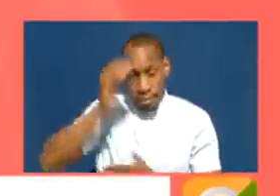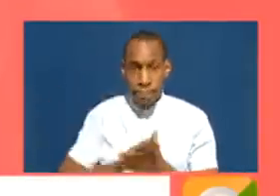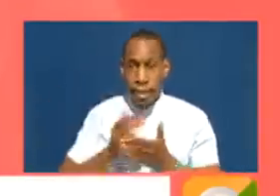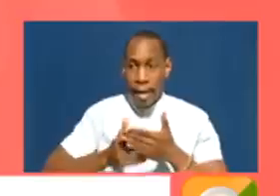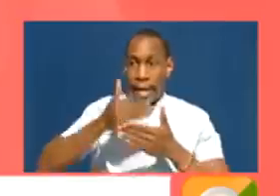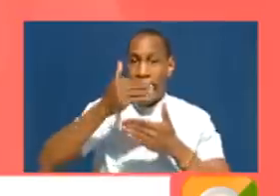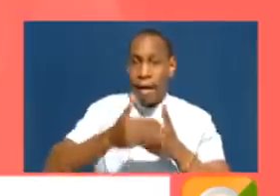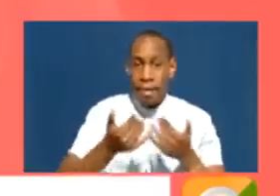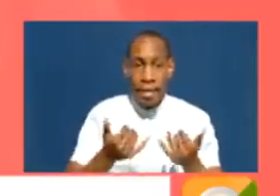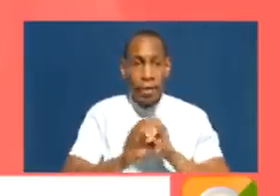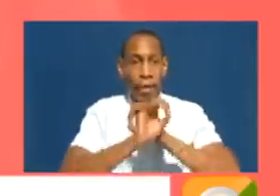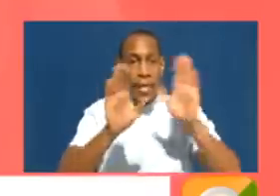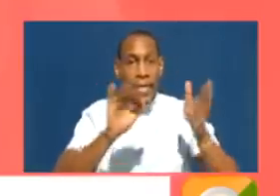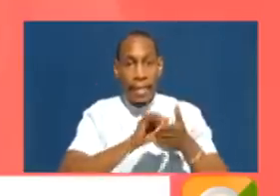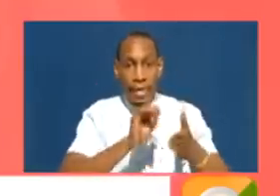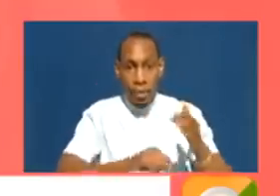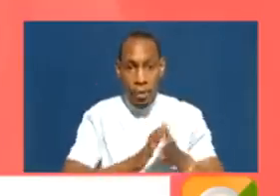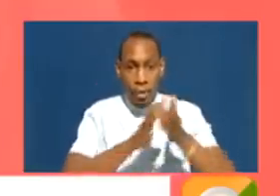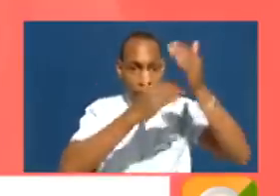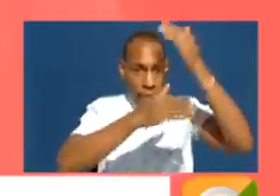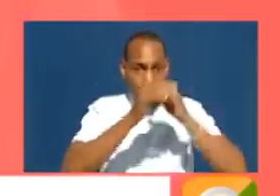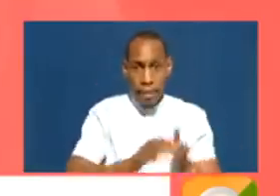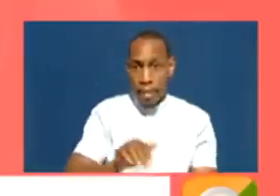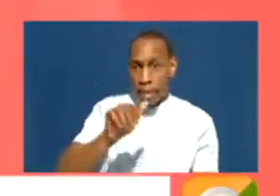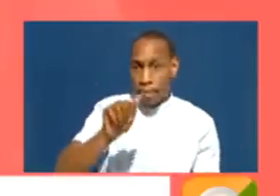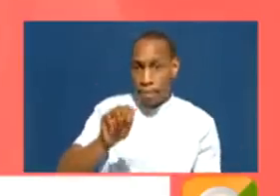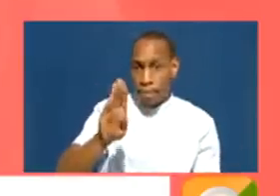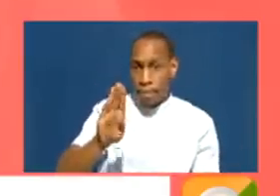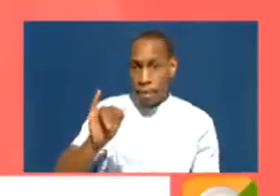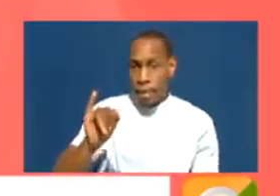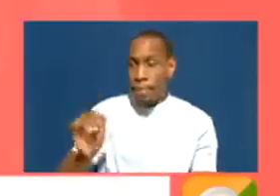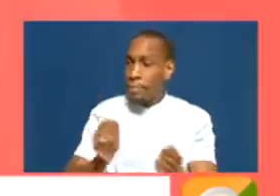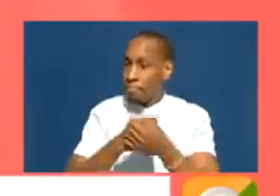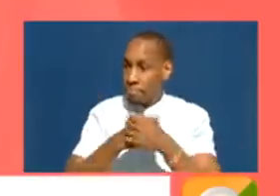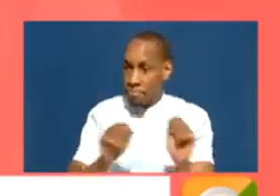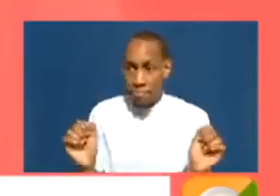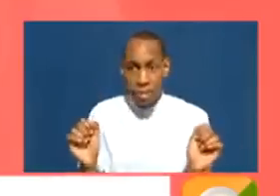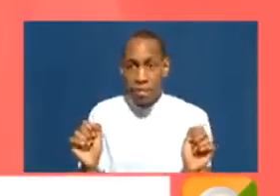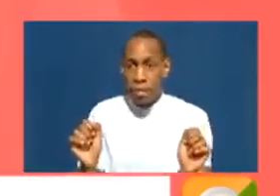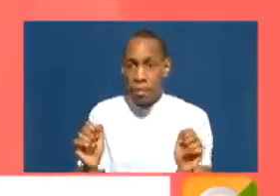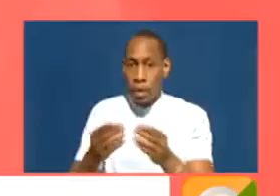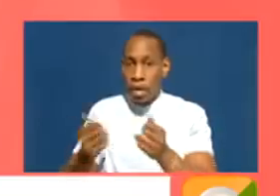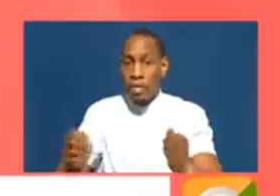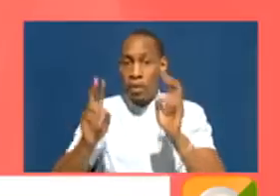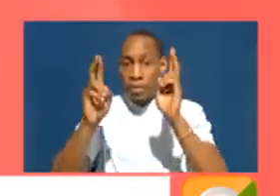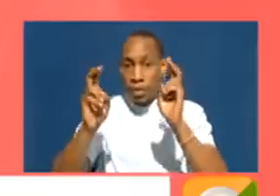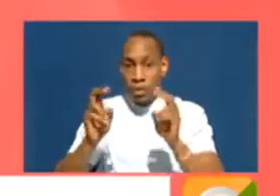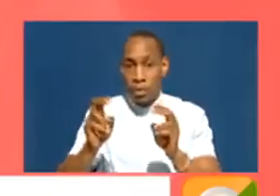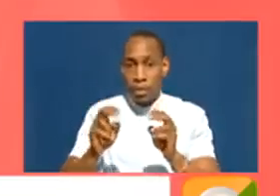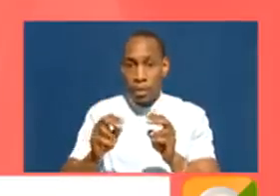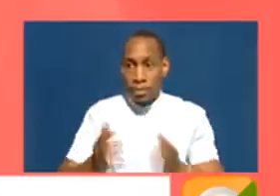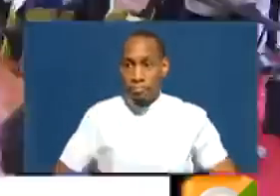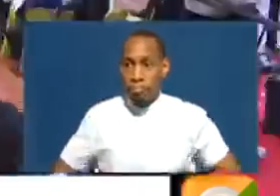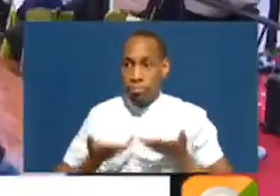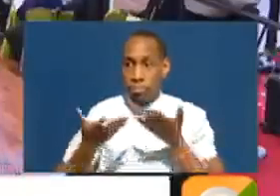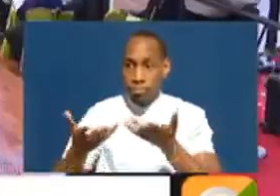after it became apparent that Professor Guliye was not able to address the issues that had brought up